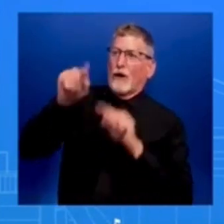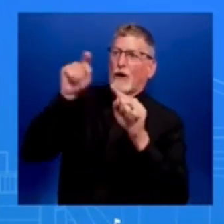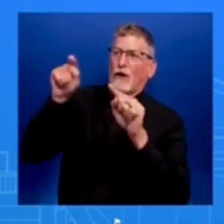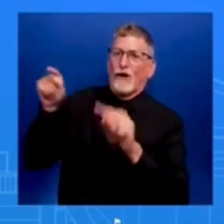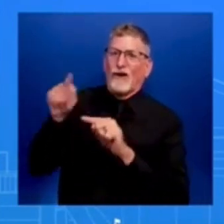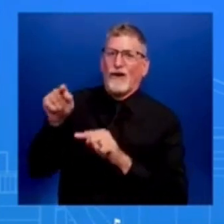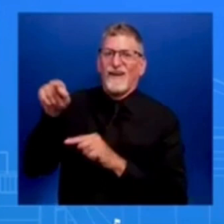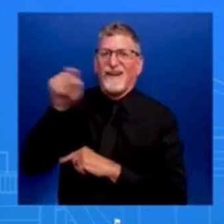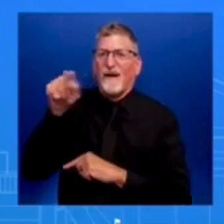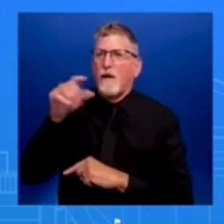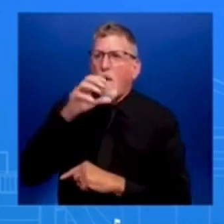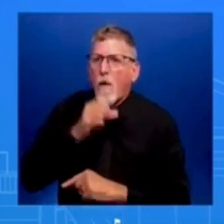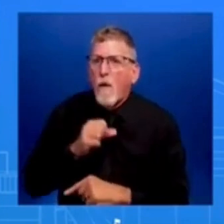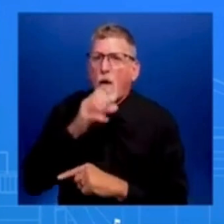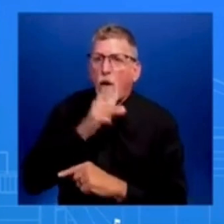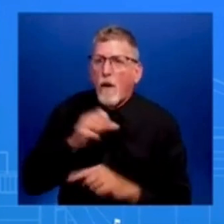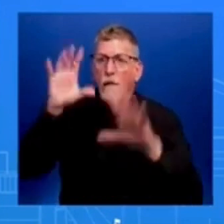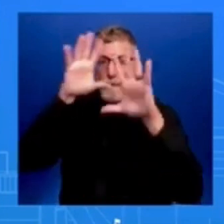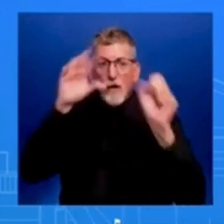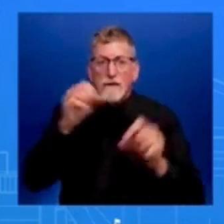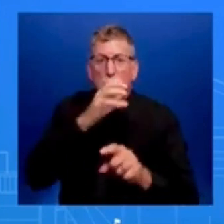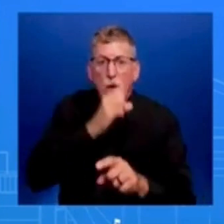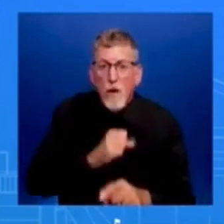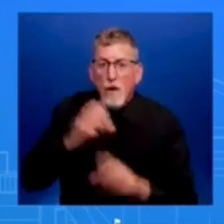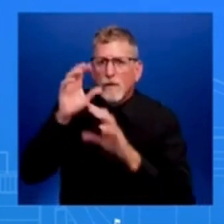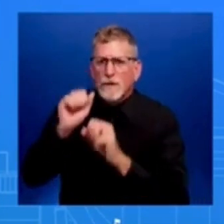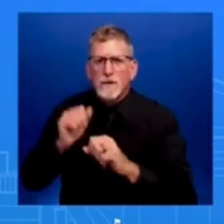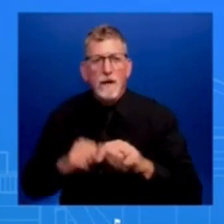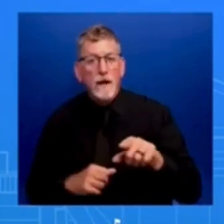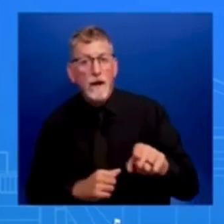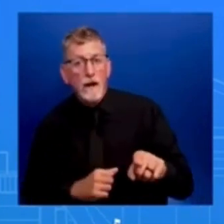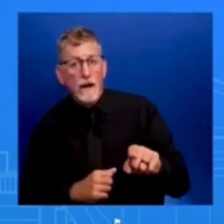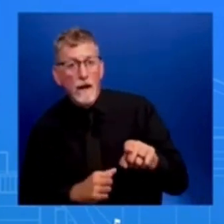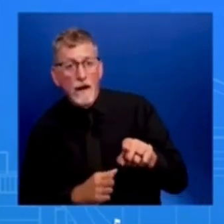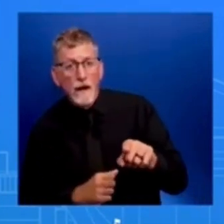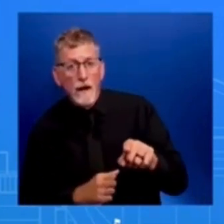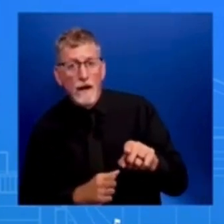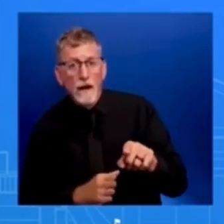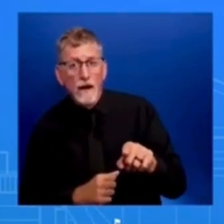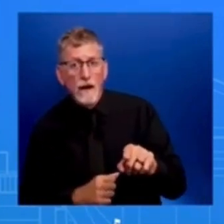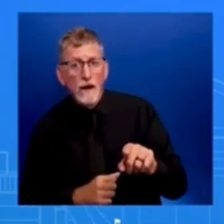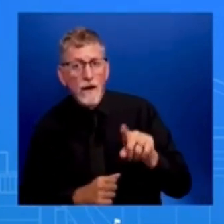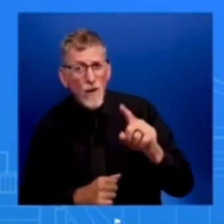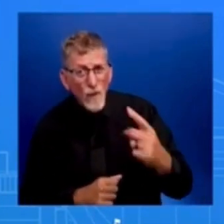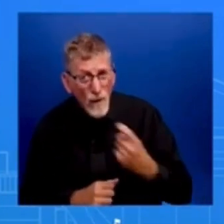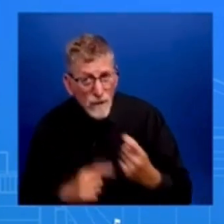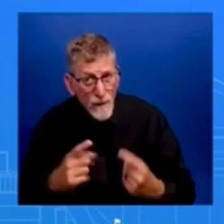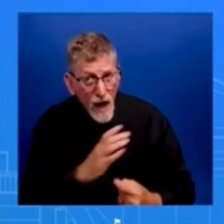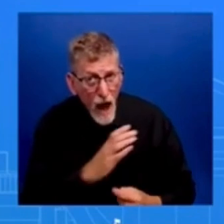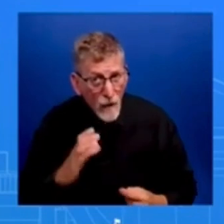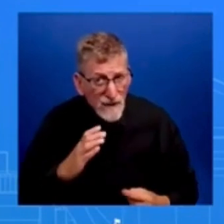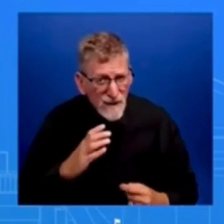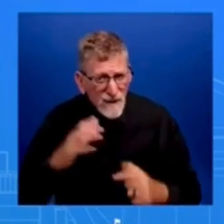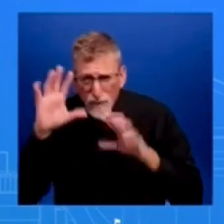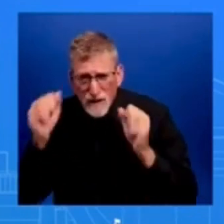question about Congress, or is your question about leaders here? Well, I'm not going to speak to leaders in Congress. Here at the White